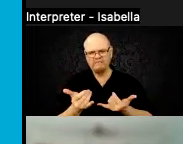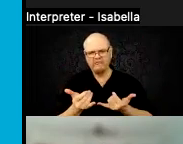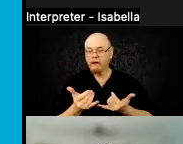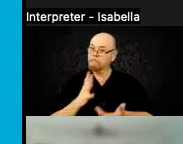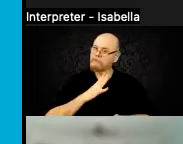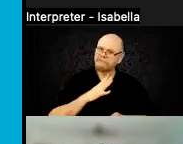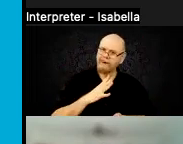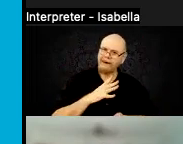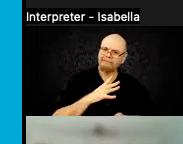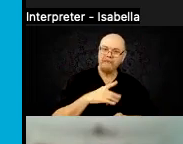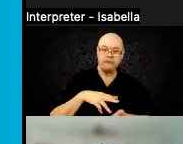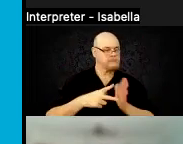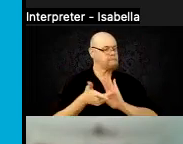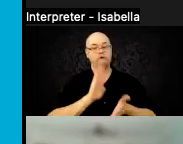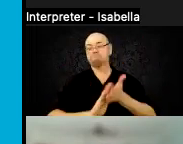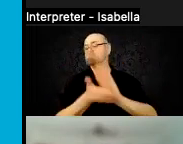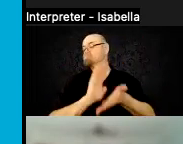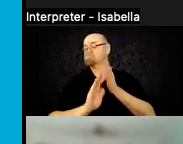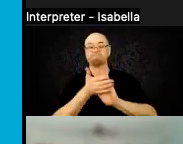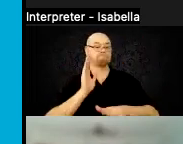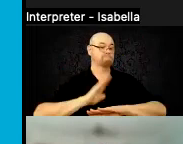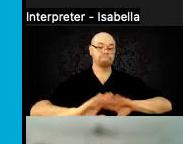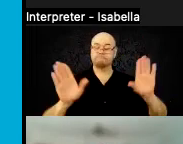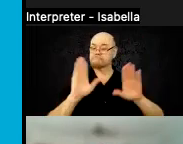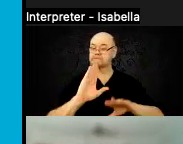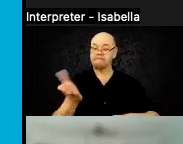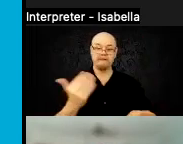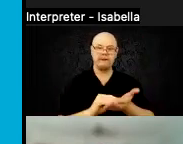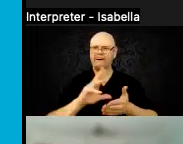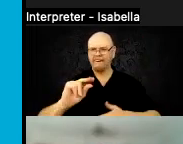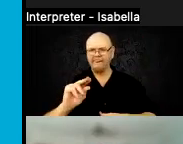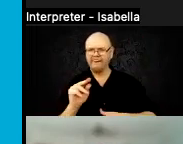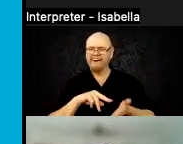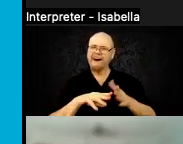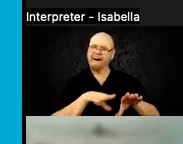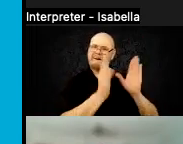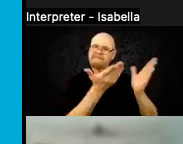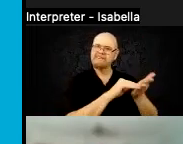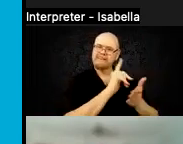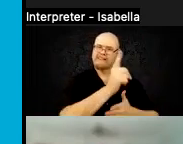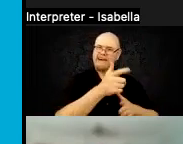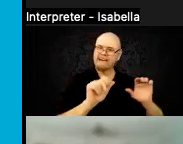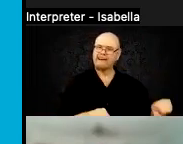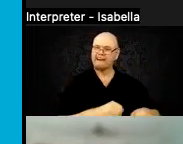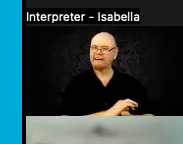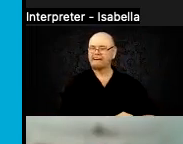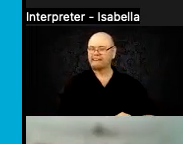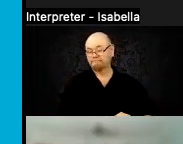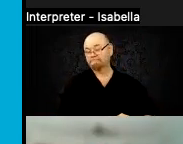mean that they're just done. It means that they can come back to it later and open a new case with DRS and get services at a later